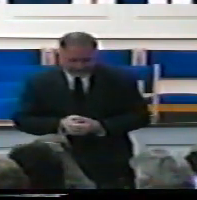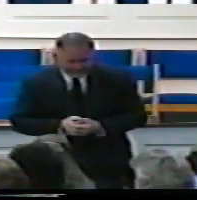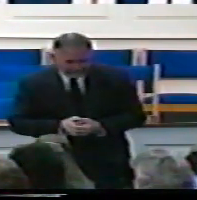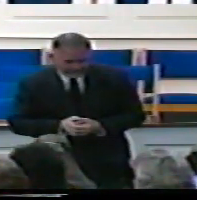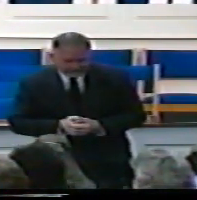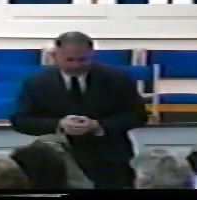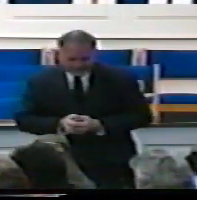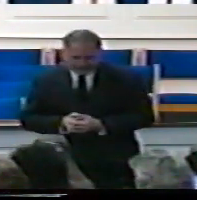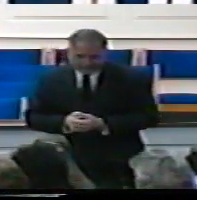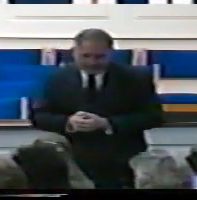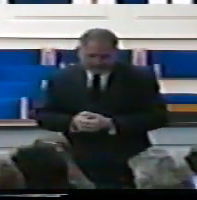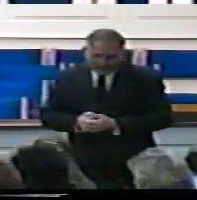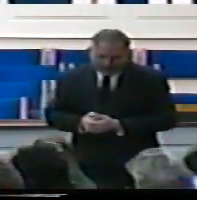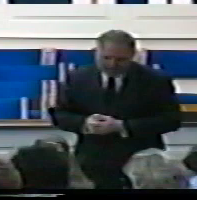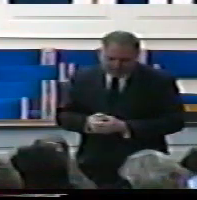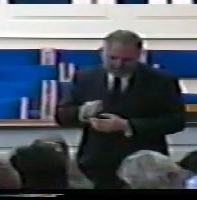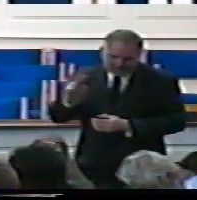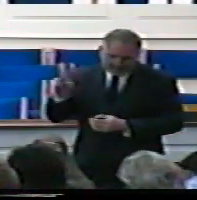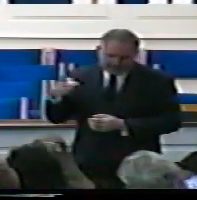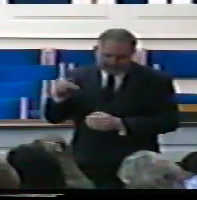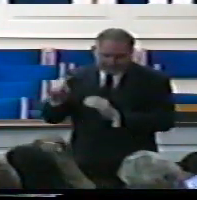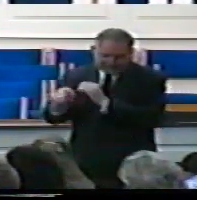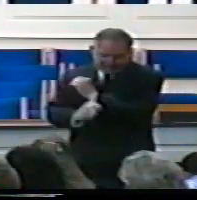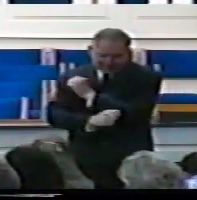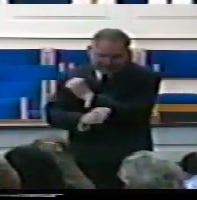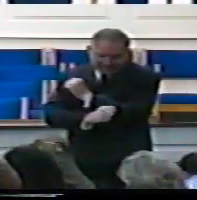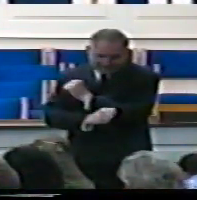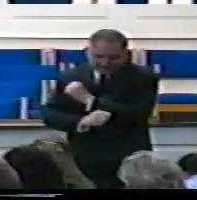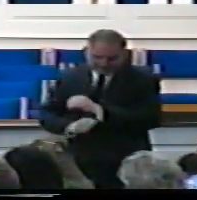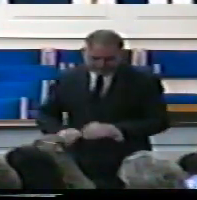For a second. Look with me at 2 Timothy.